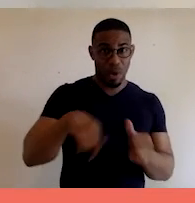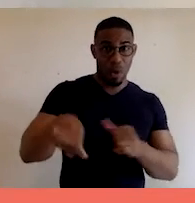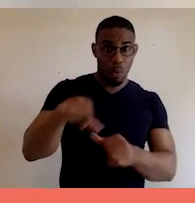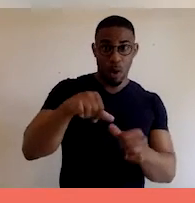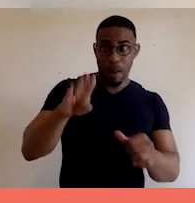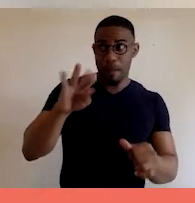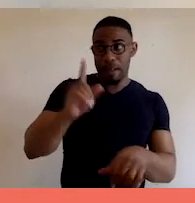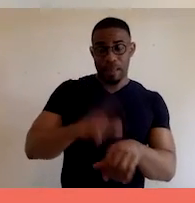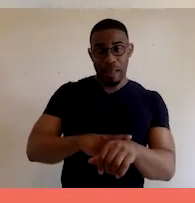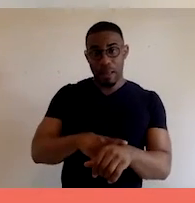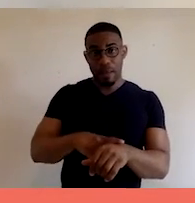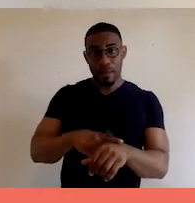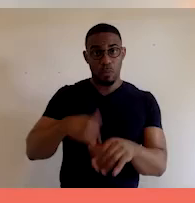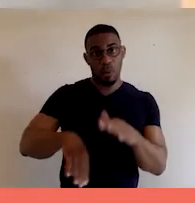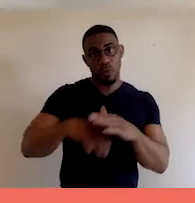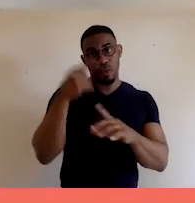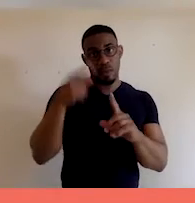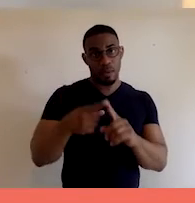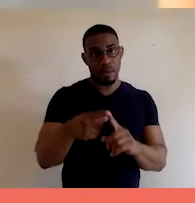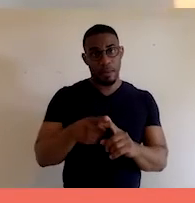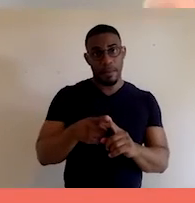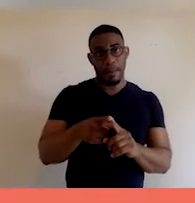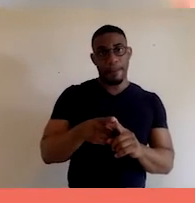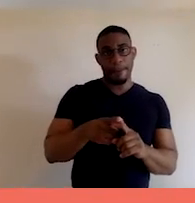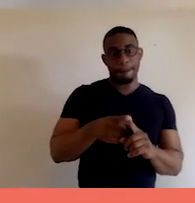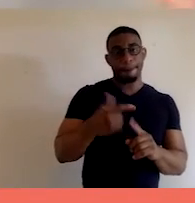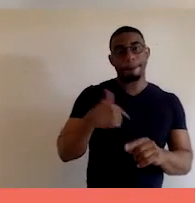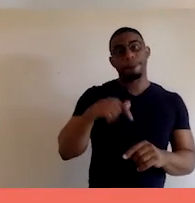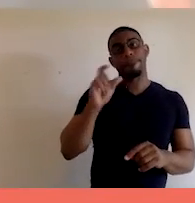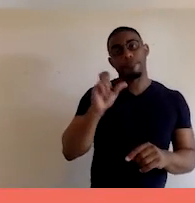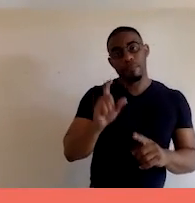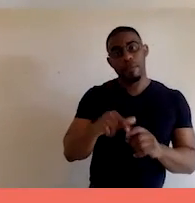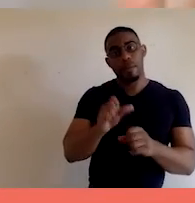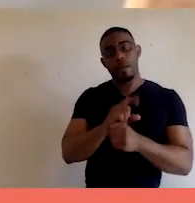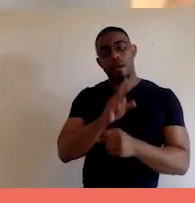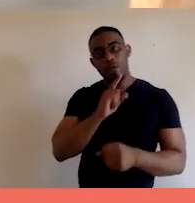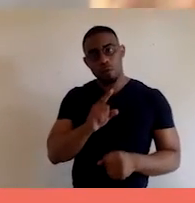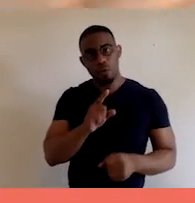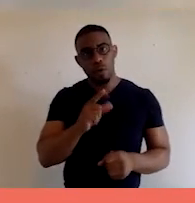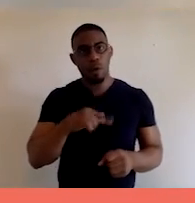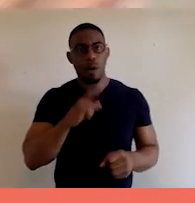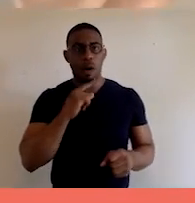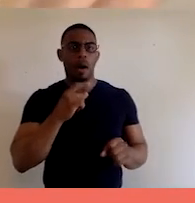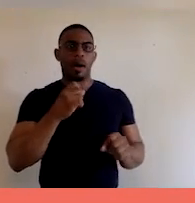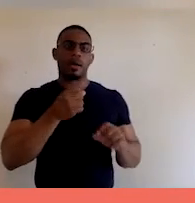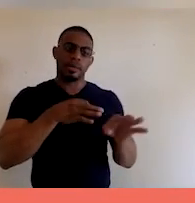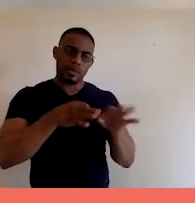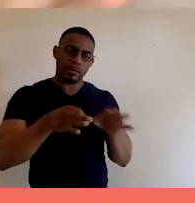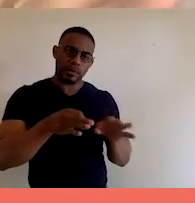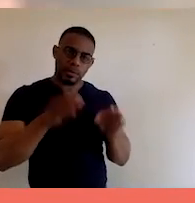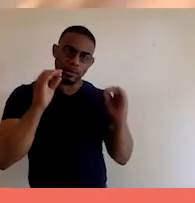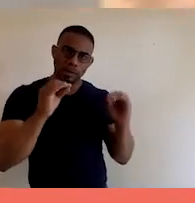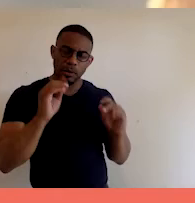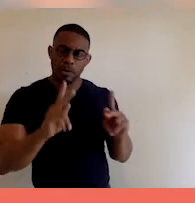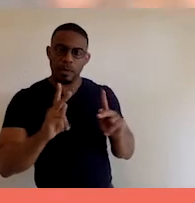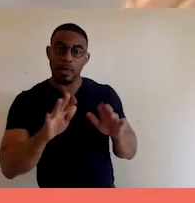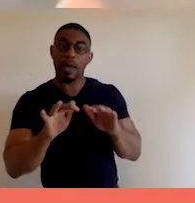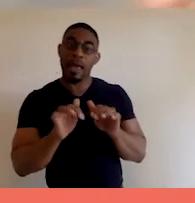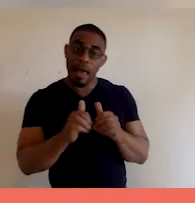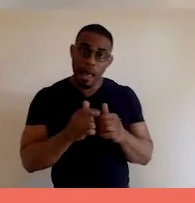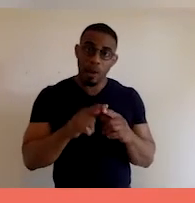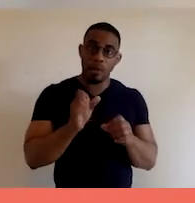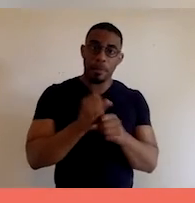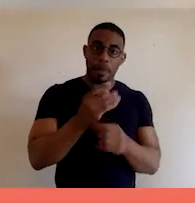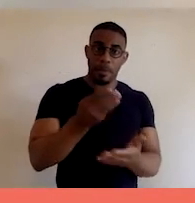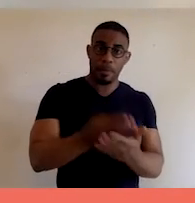around by the time we reach there. We need to make sure we are explaining and teaching people how to